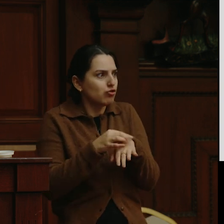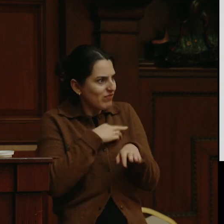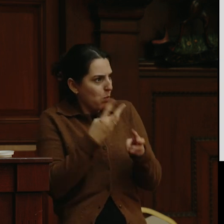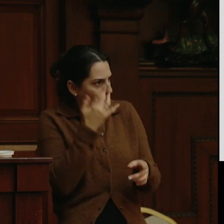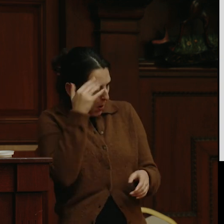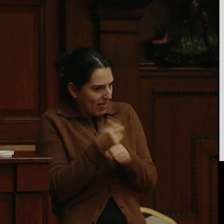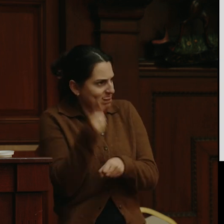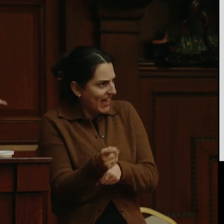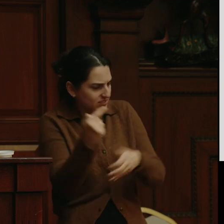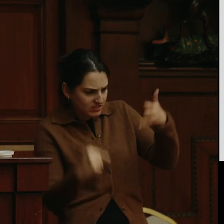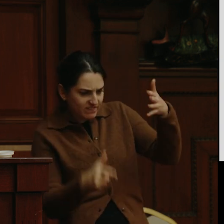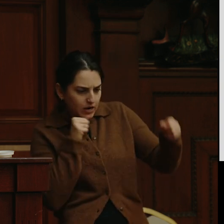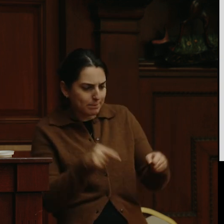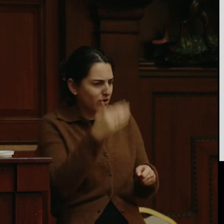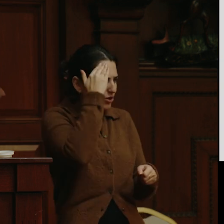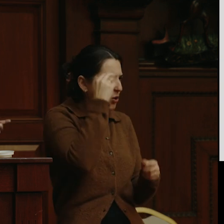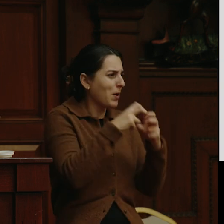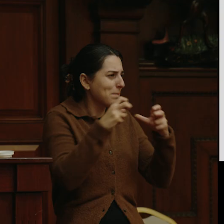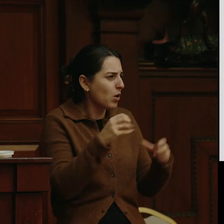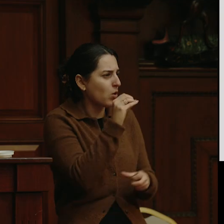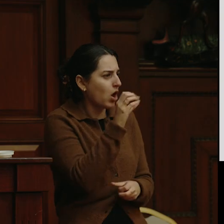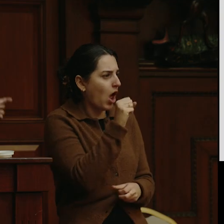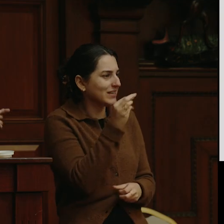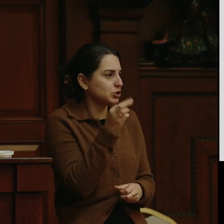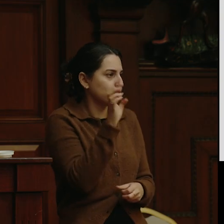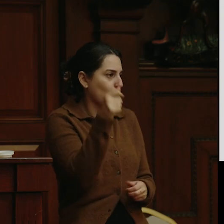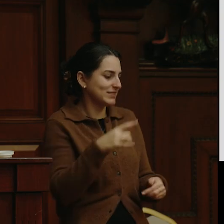interested in. So there was things like osteoporosis,